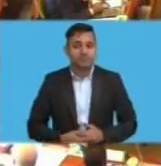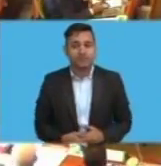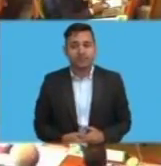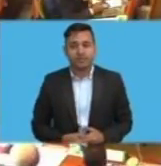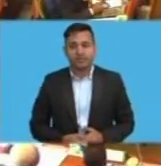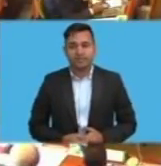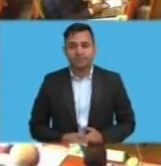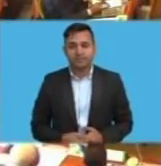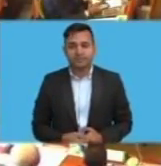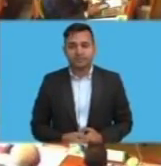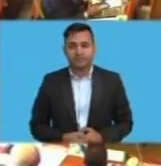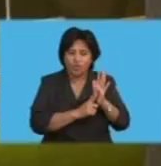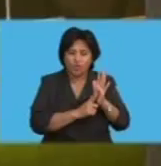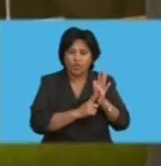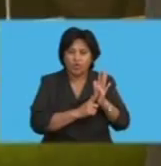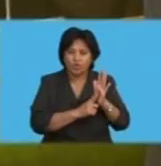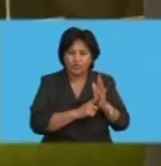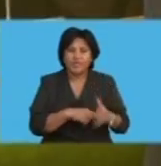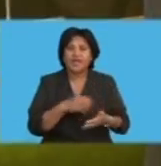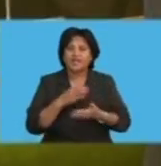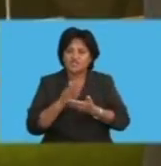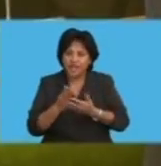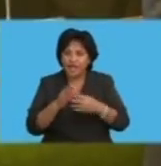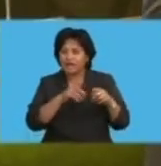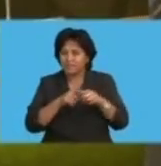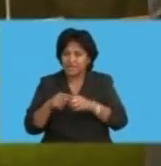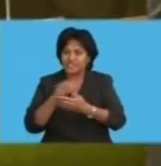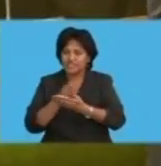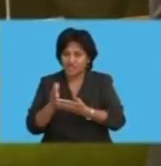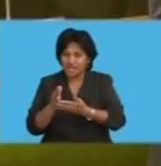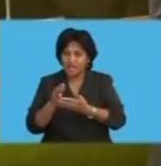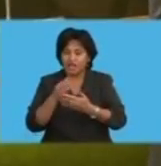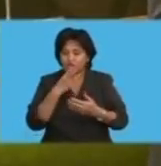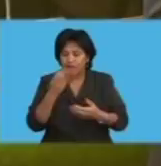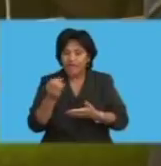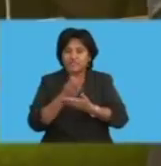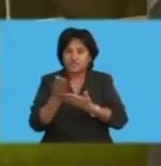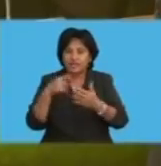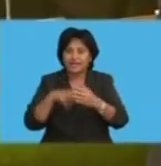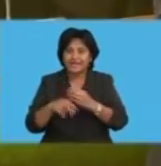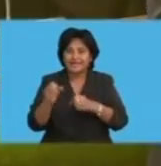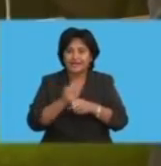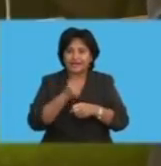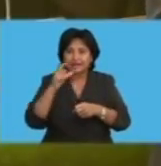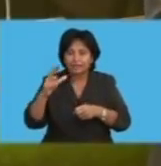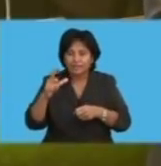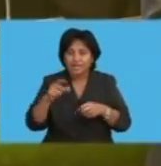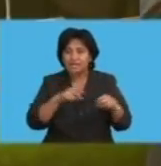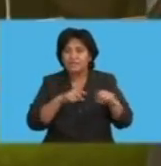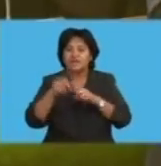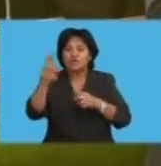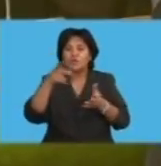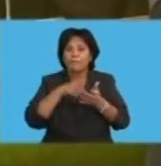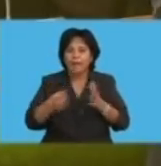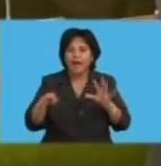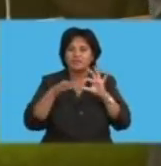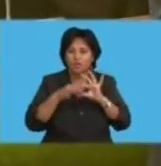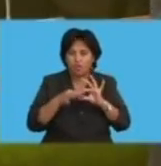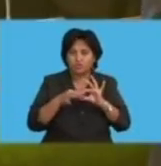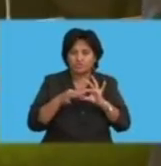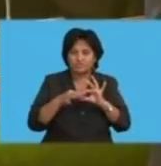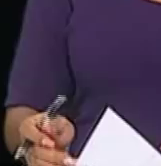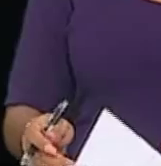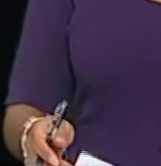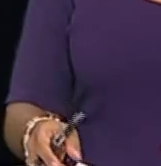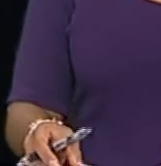not understand debt. A share is a share is a share. You have shares in the company, which means you're a shareholder of the company, which means you're an owner.